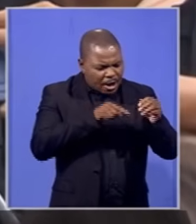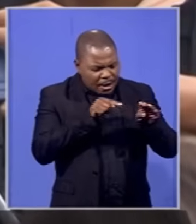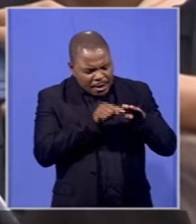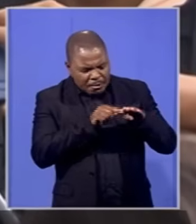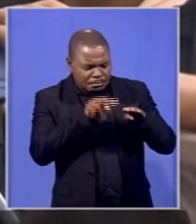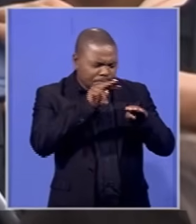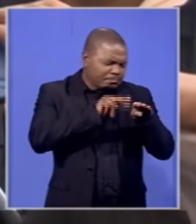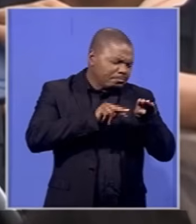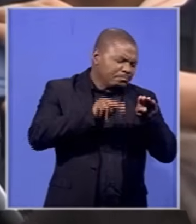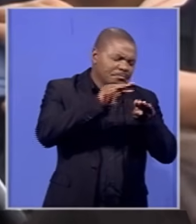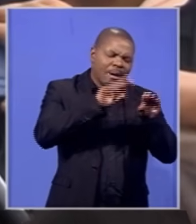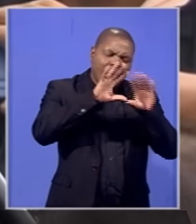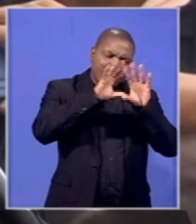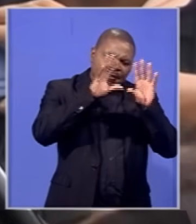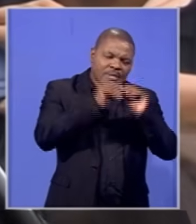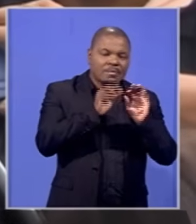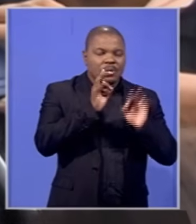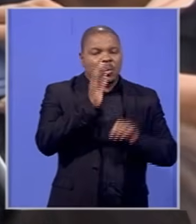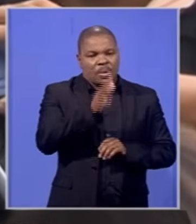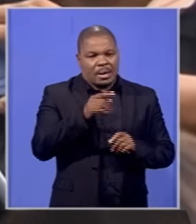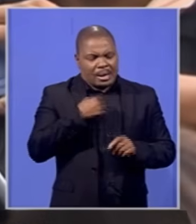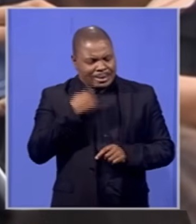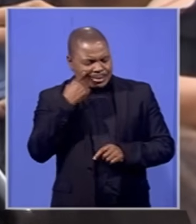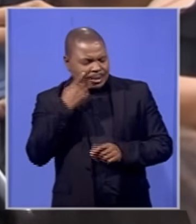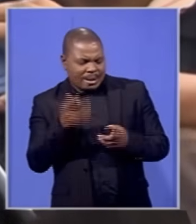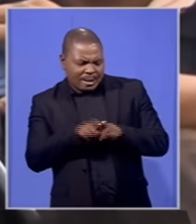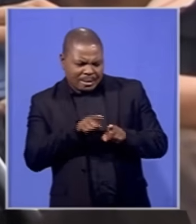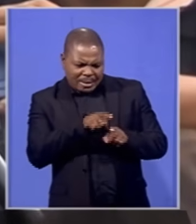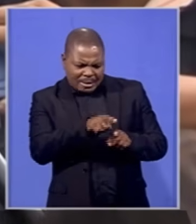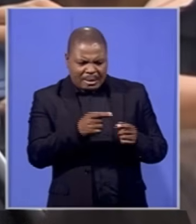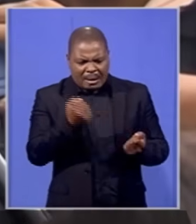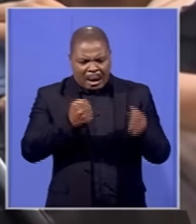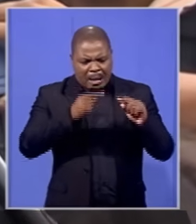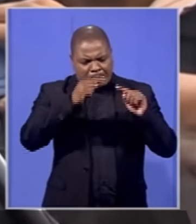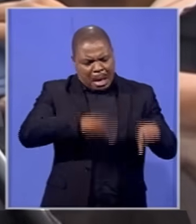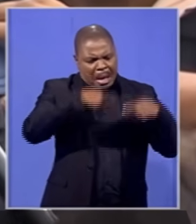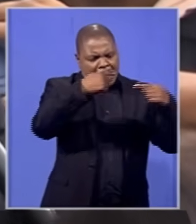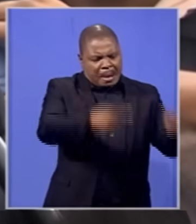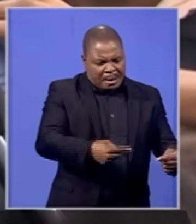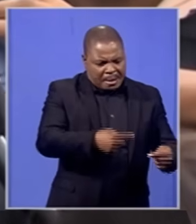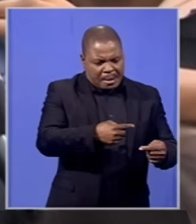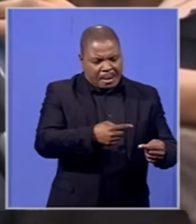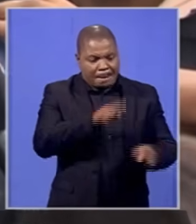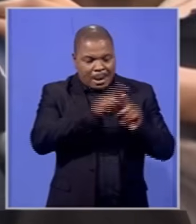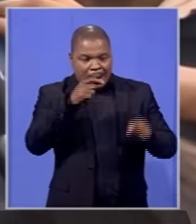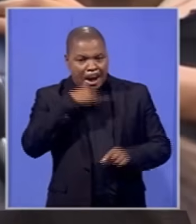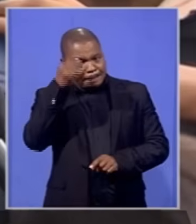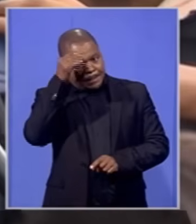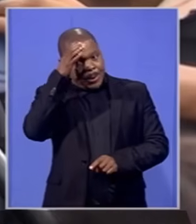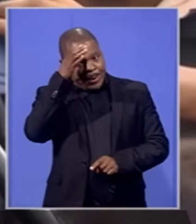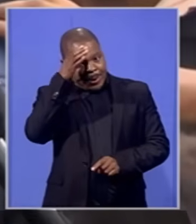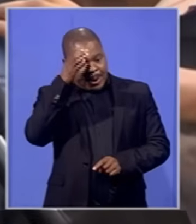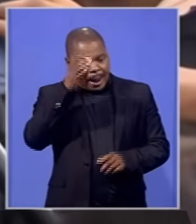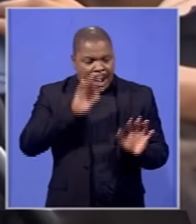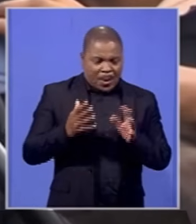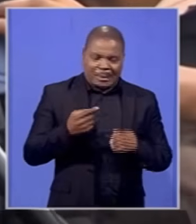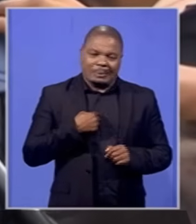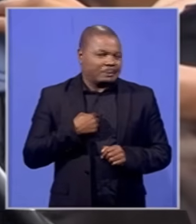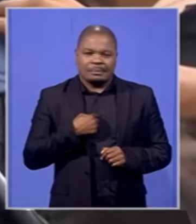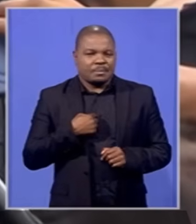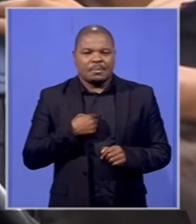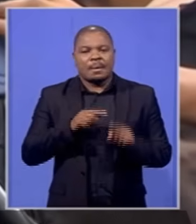the fact that I'm saying it looks like it capsized first. Remember, I'm not an expert, it's what I'm seeing. But they will be